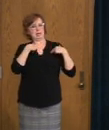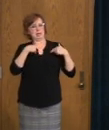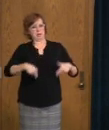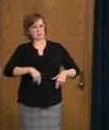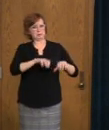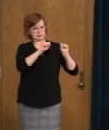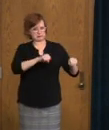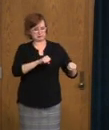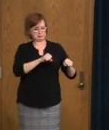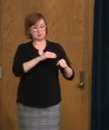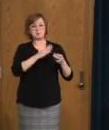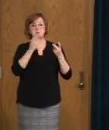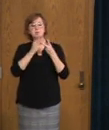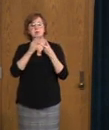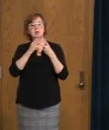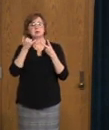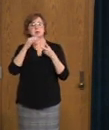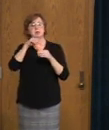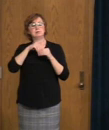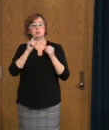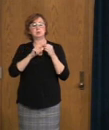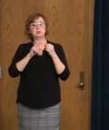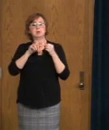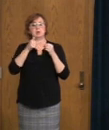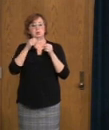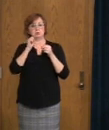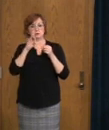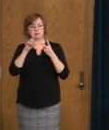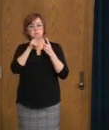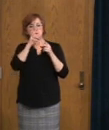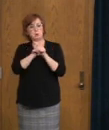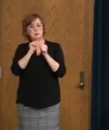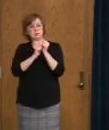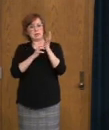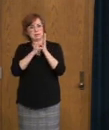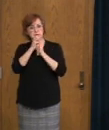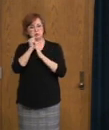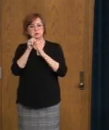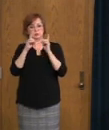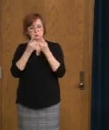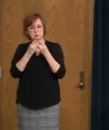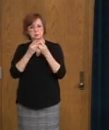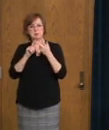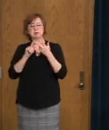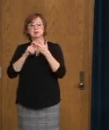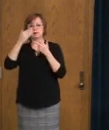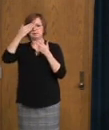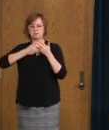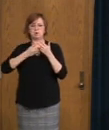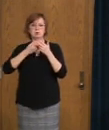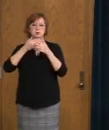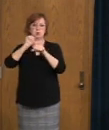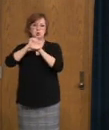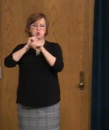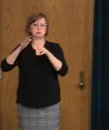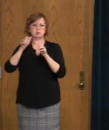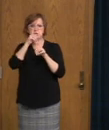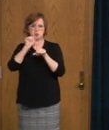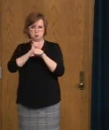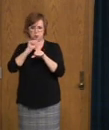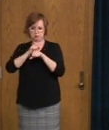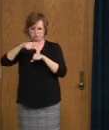frontline staff in cancer care, the emergency medical services personnel, as well as key staff that are in higher risk areas